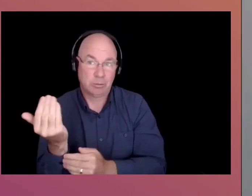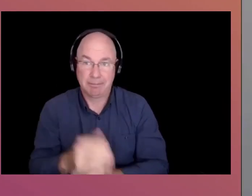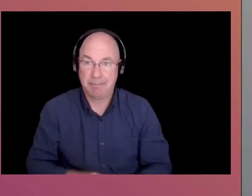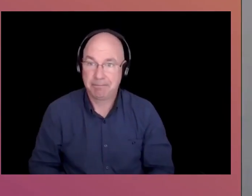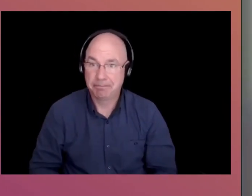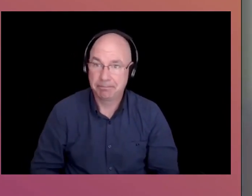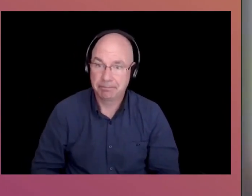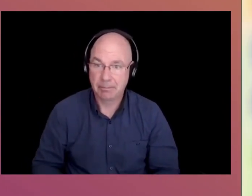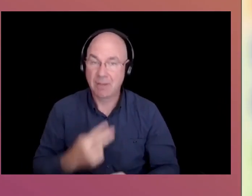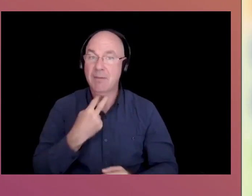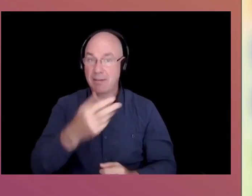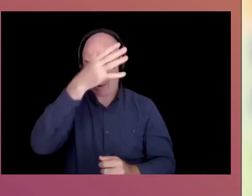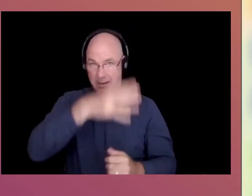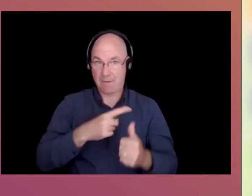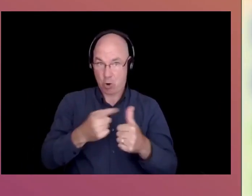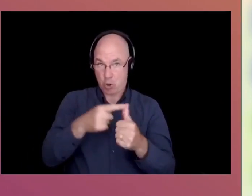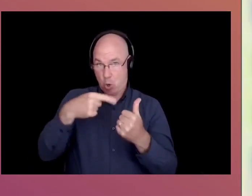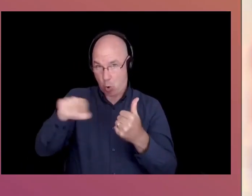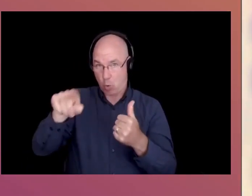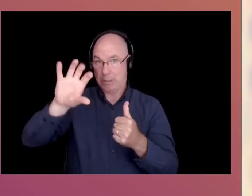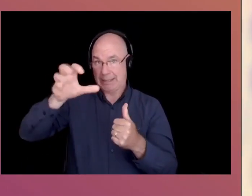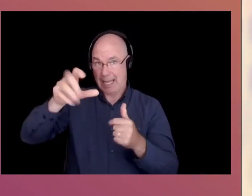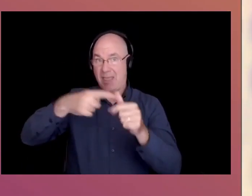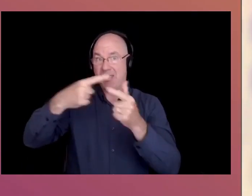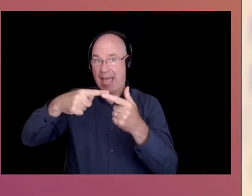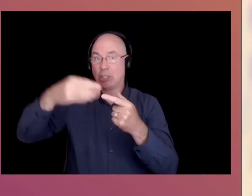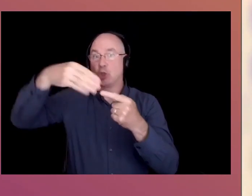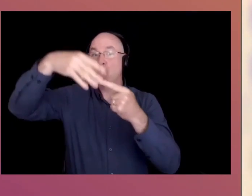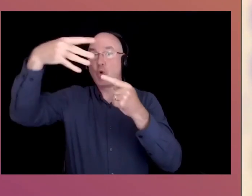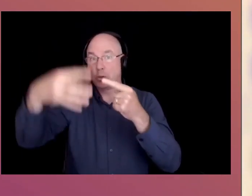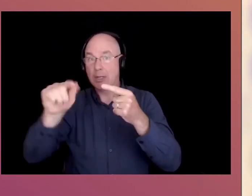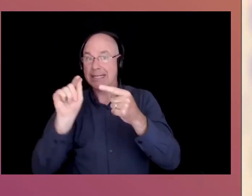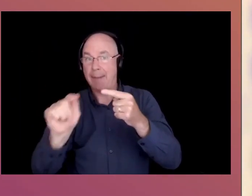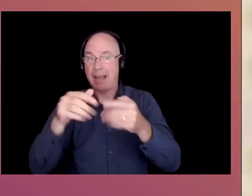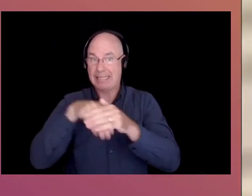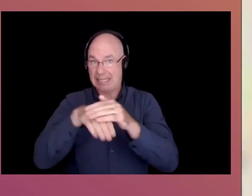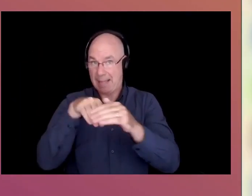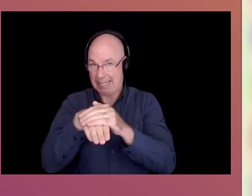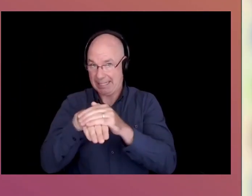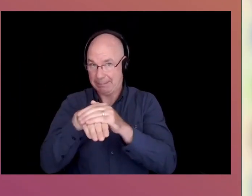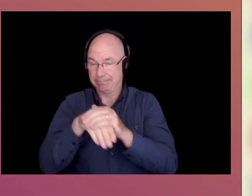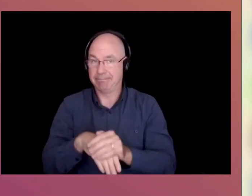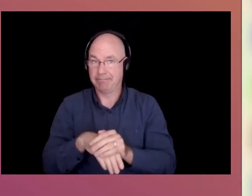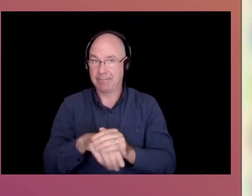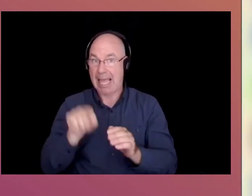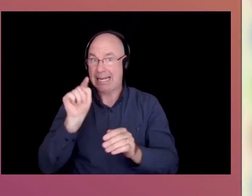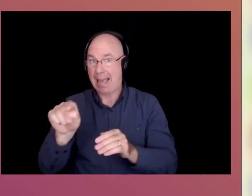First, go to the settings. Then, scroll down and tap accessibility. Tap